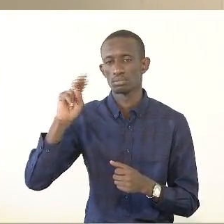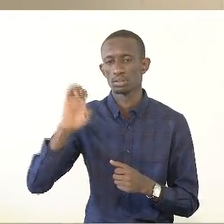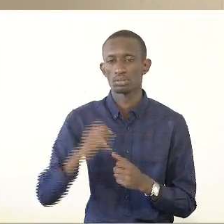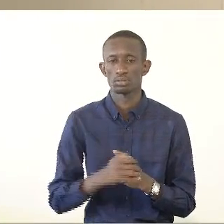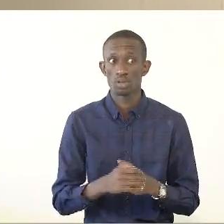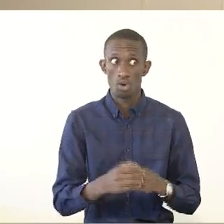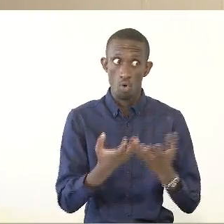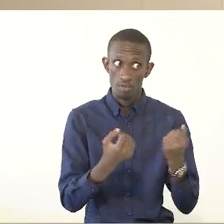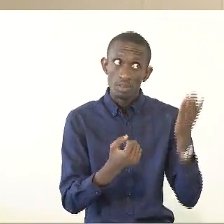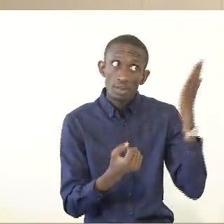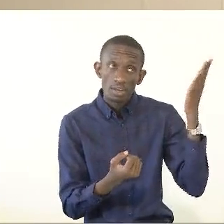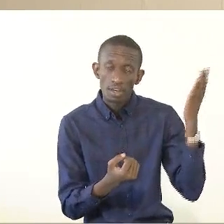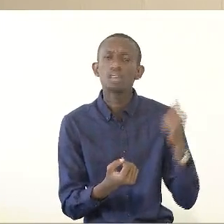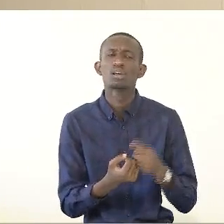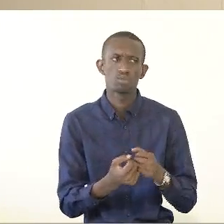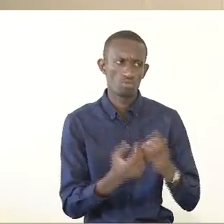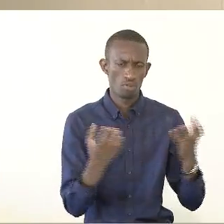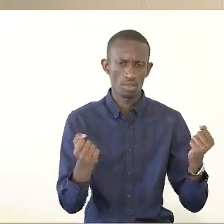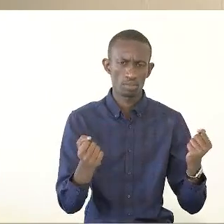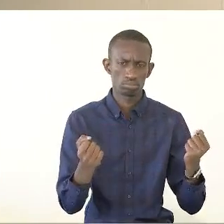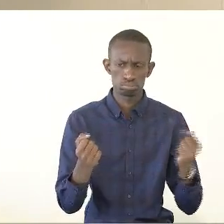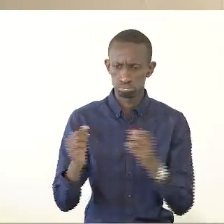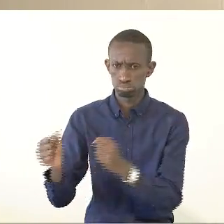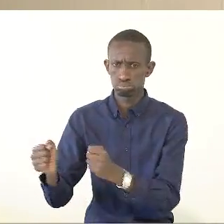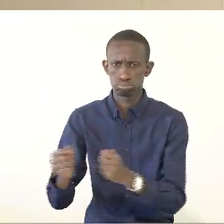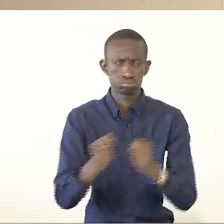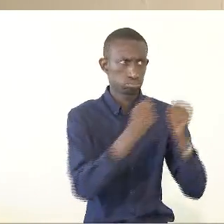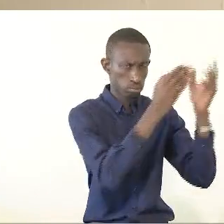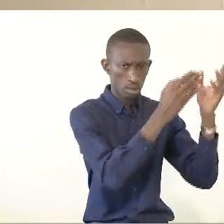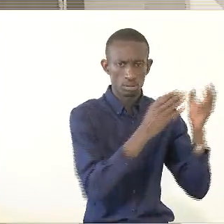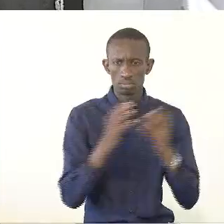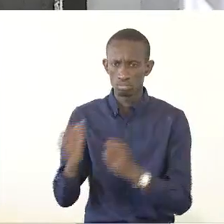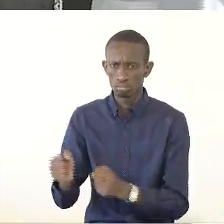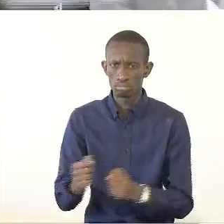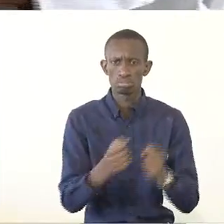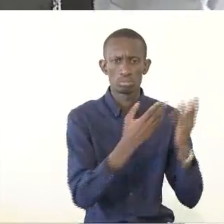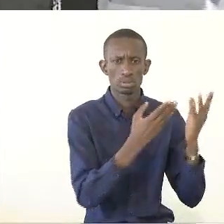put the points you have over there. I have tried to put some,